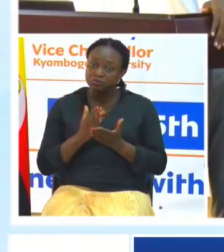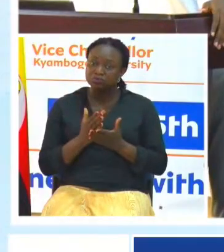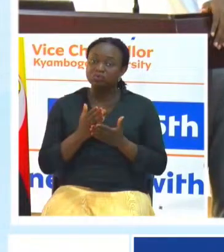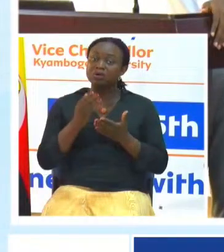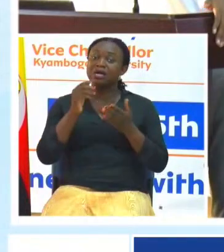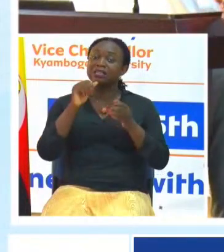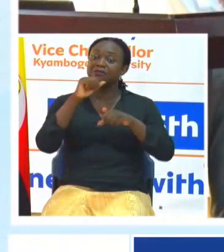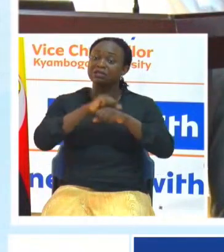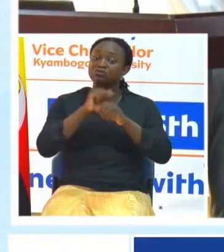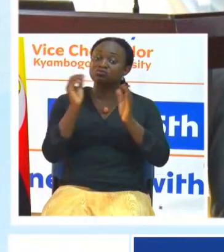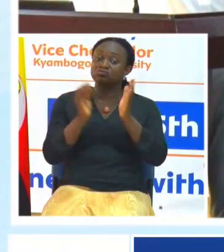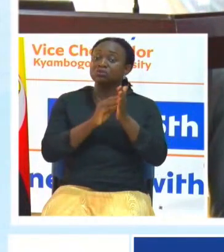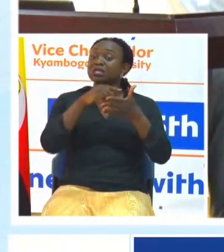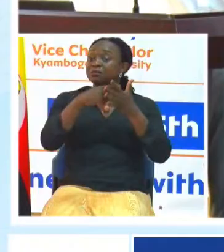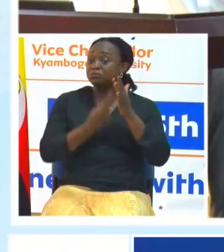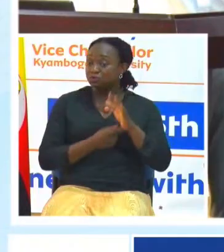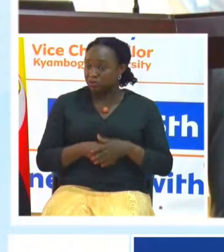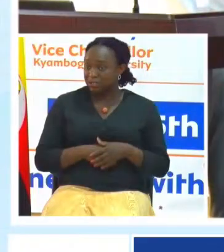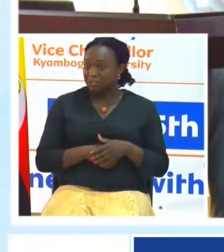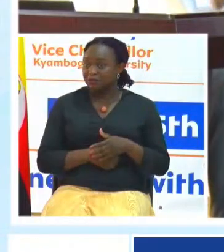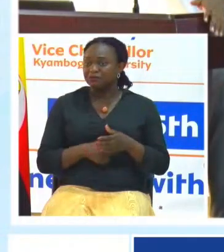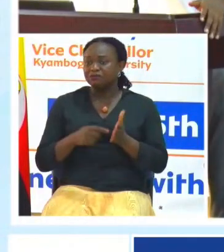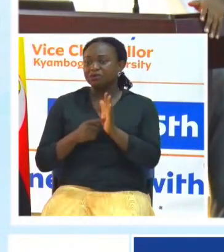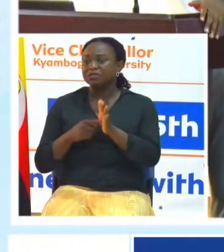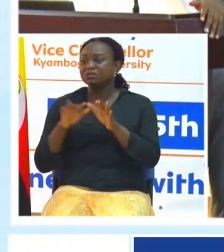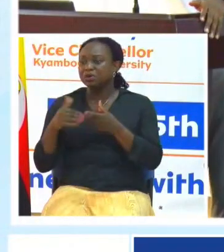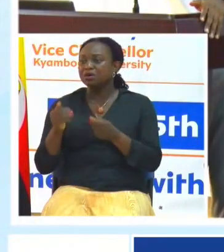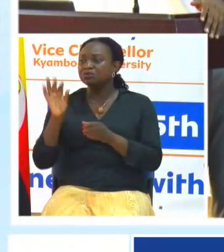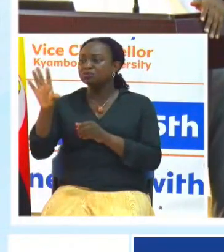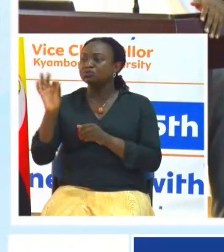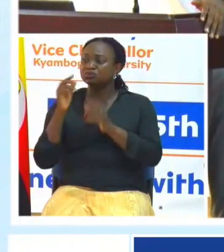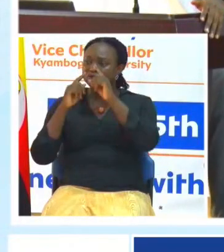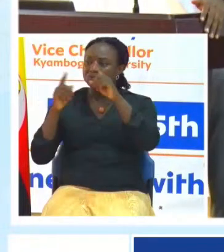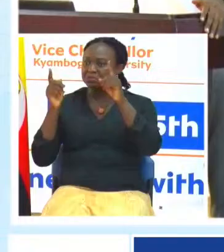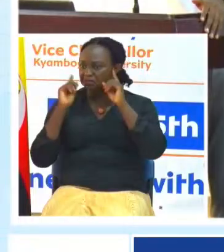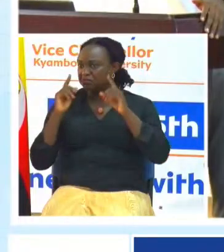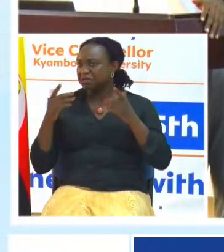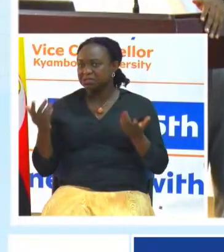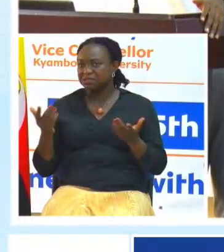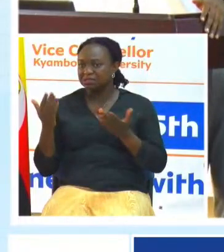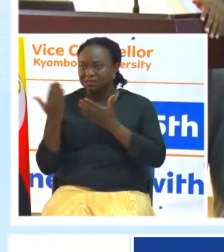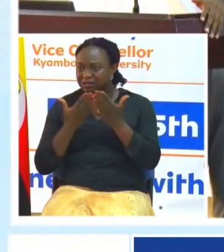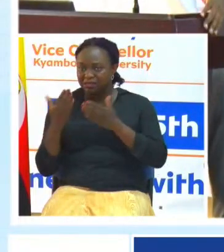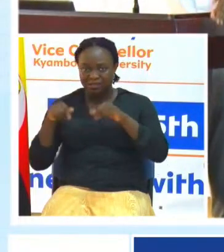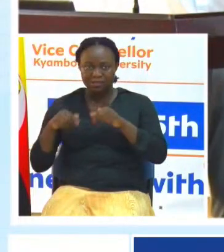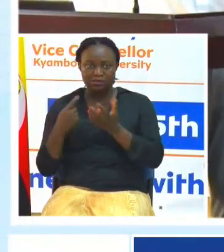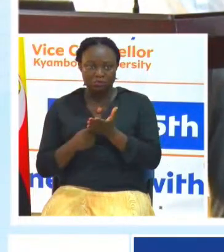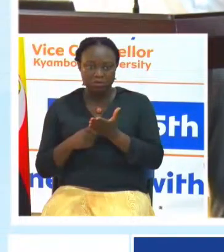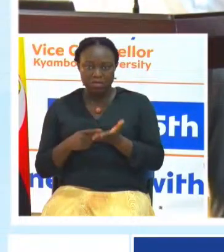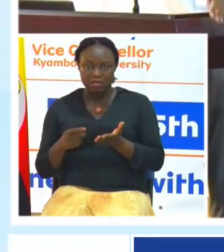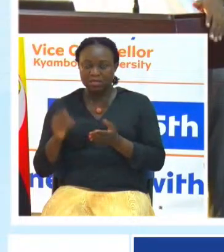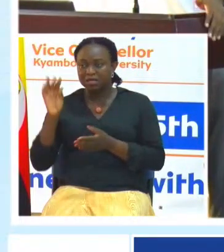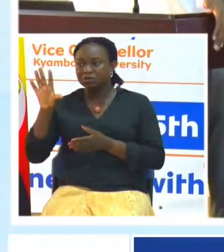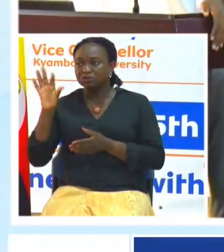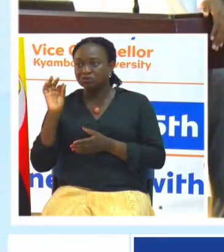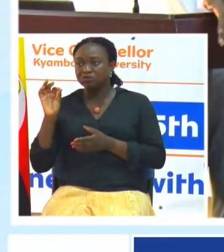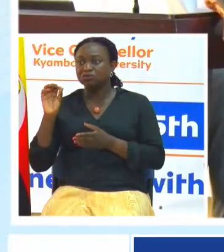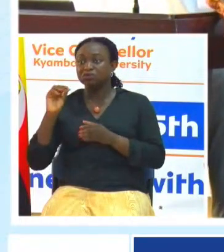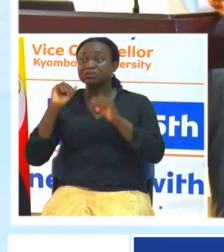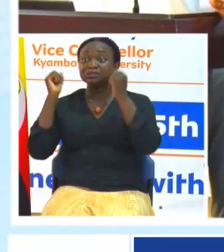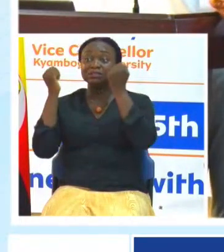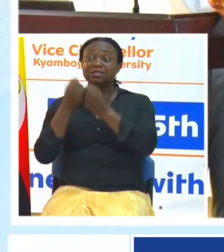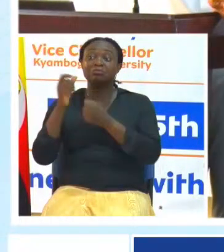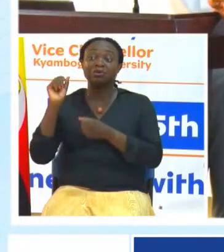the school. It's like the way you can be choosing universities for your university studies here in Uganda and you choose Tambo